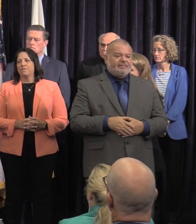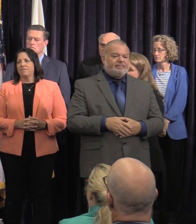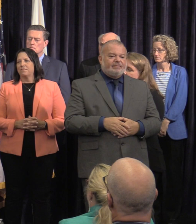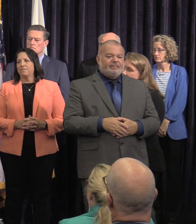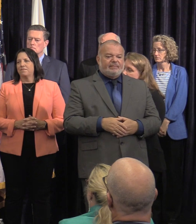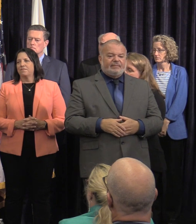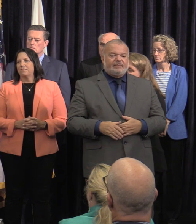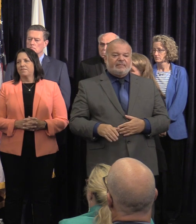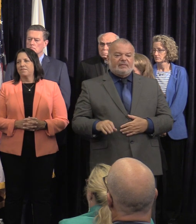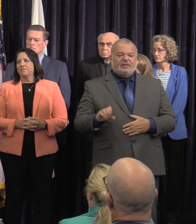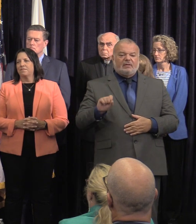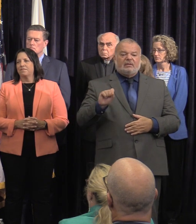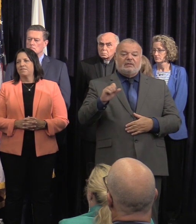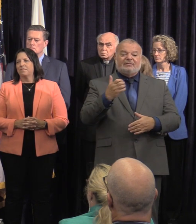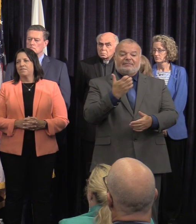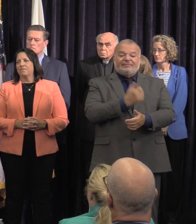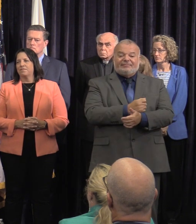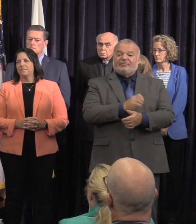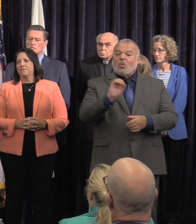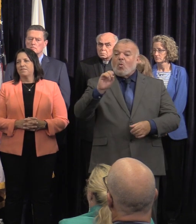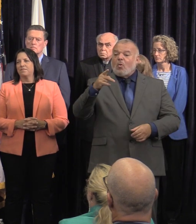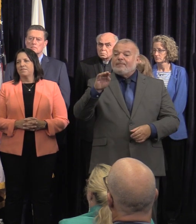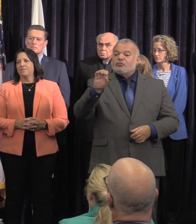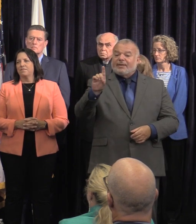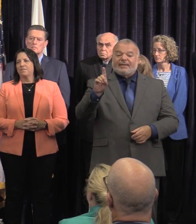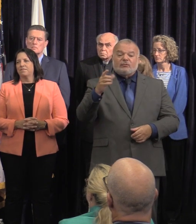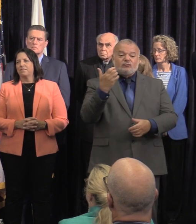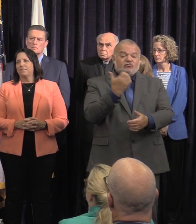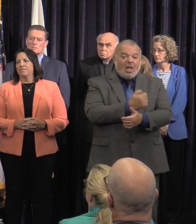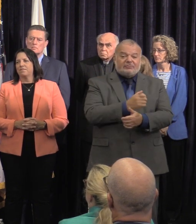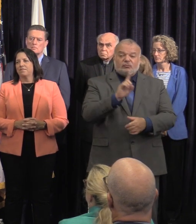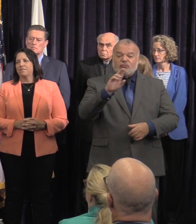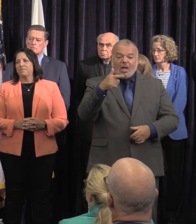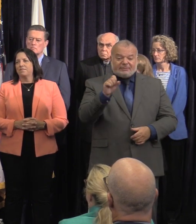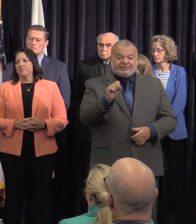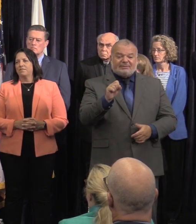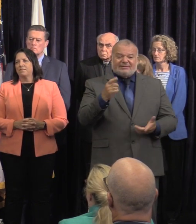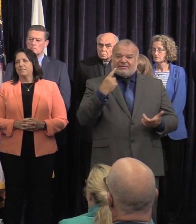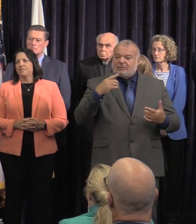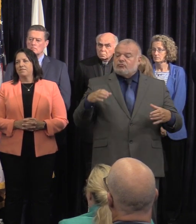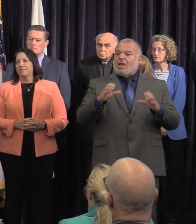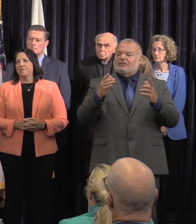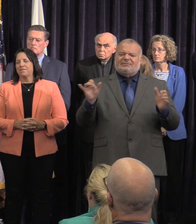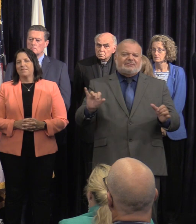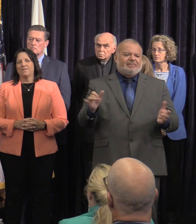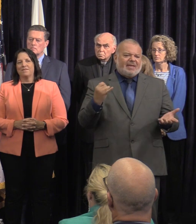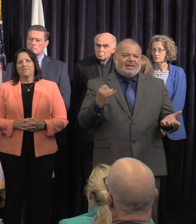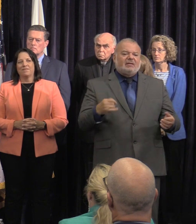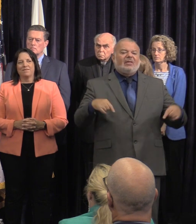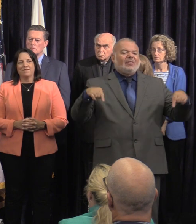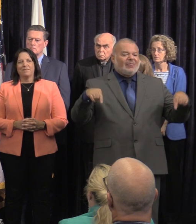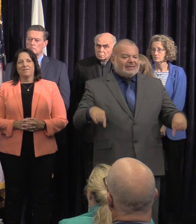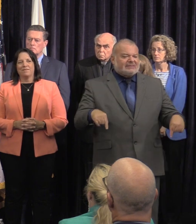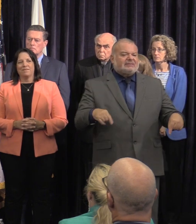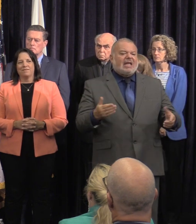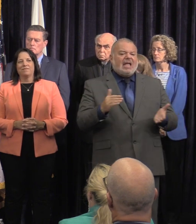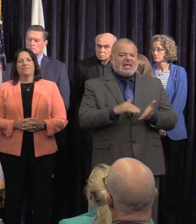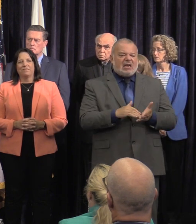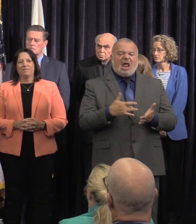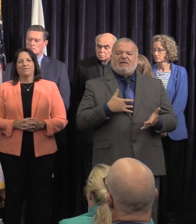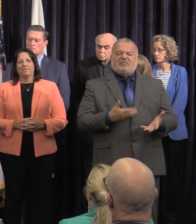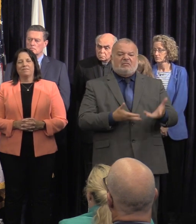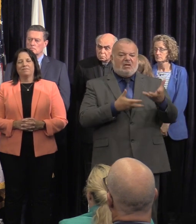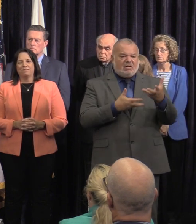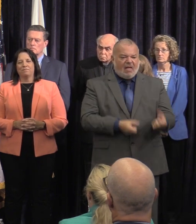opioid crisis in our communities, or whether it's in this moment where we confront real, real need. My confidence always is on the people